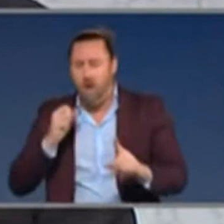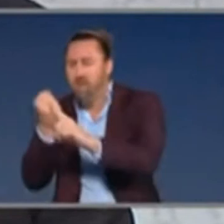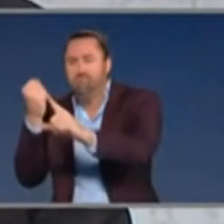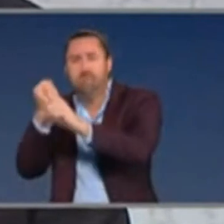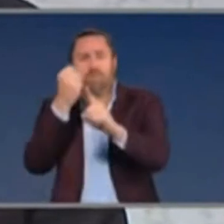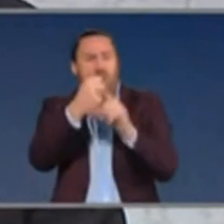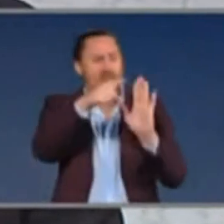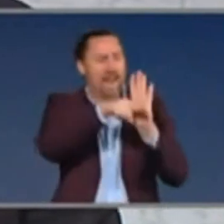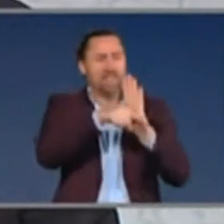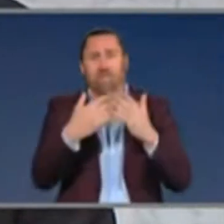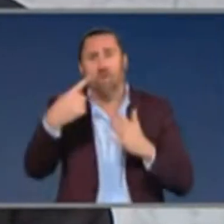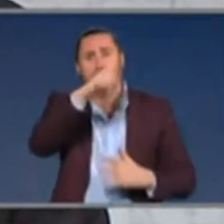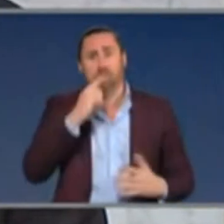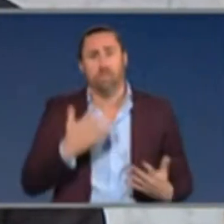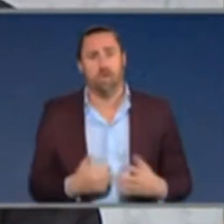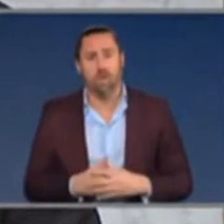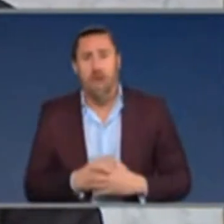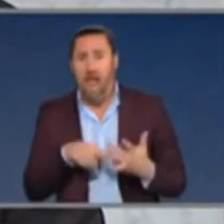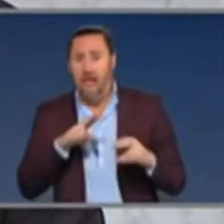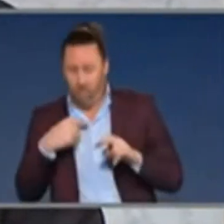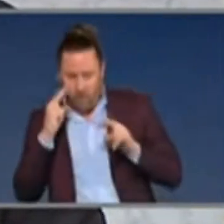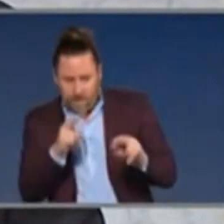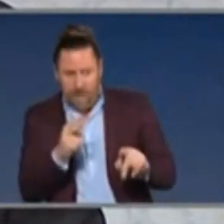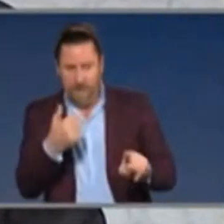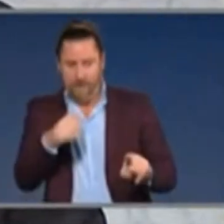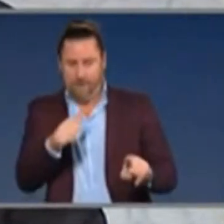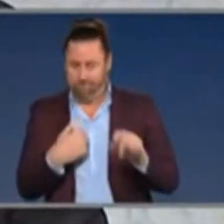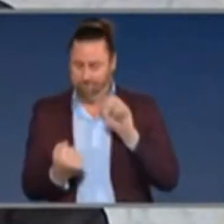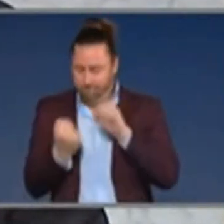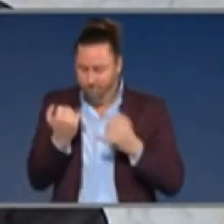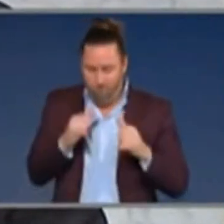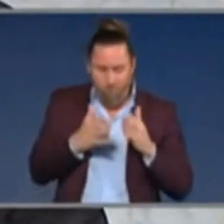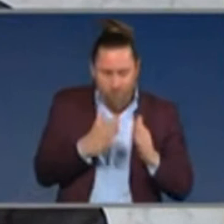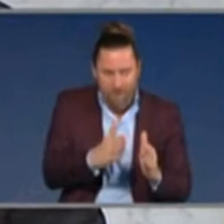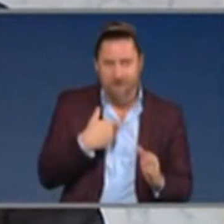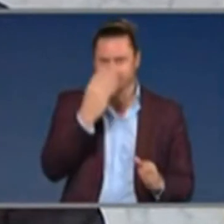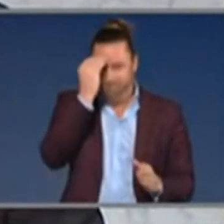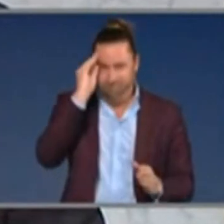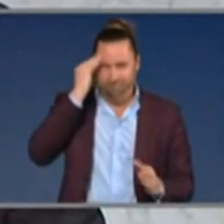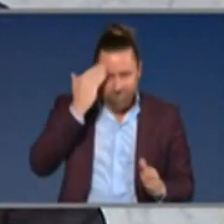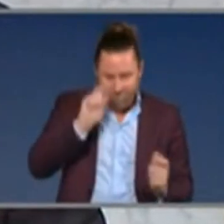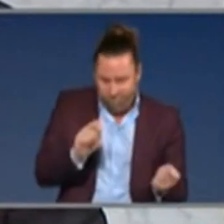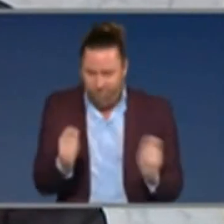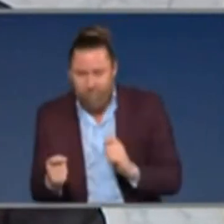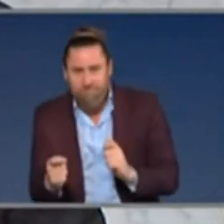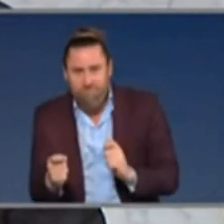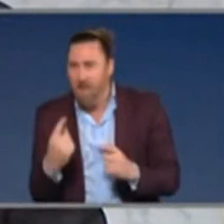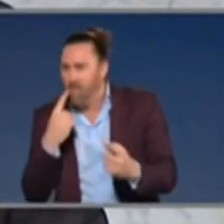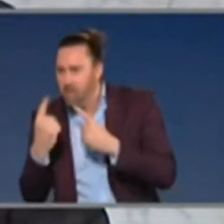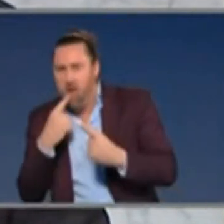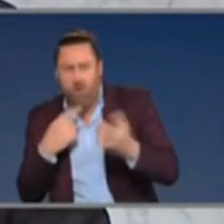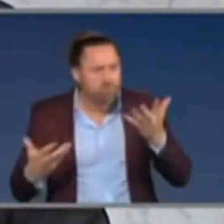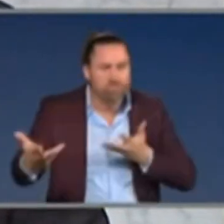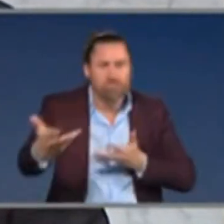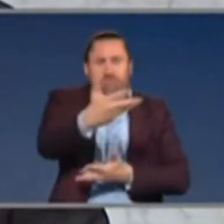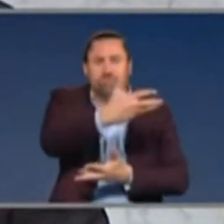community. And where there are lessons that need to be learned, they are getting learned. Where there's information that needs to be shared, then it is being shared. And